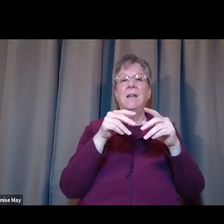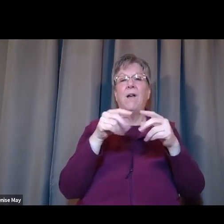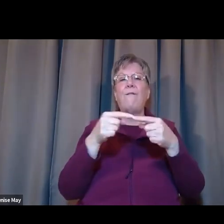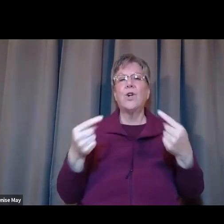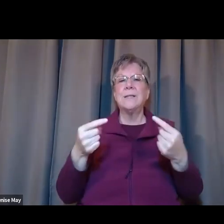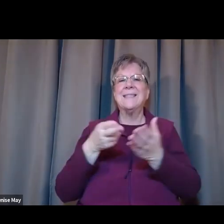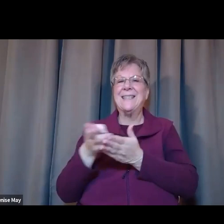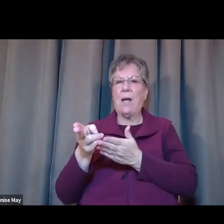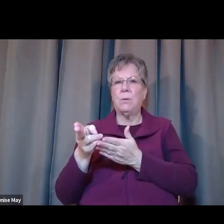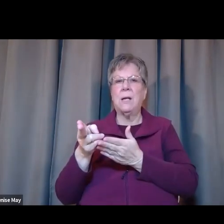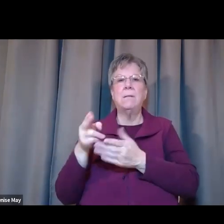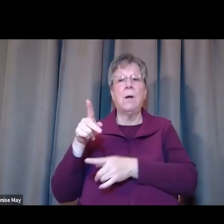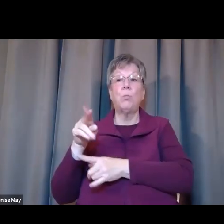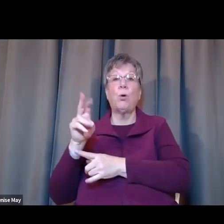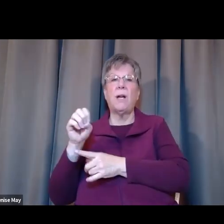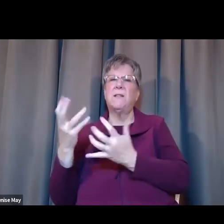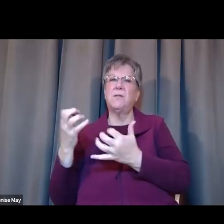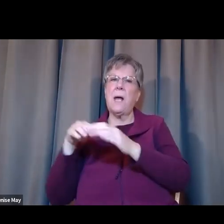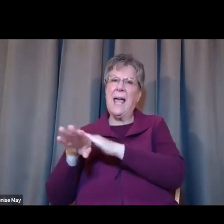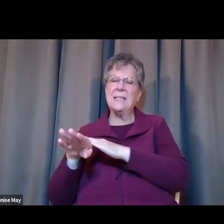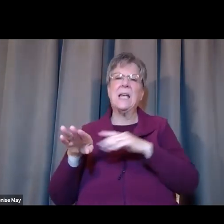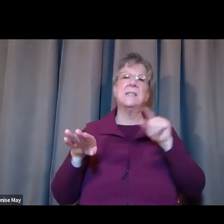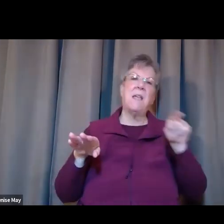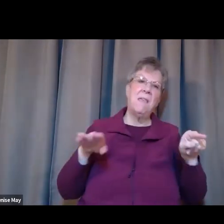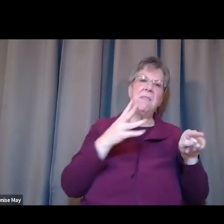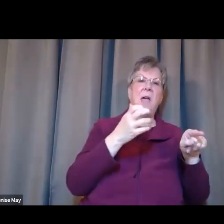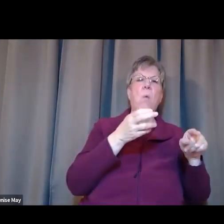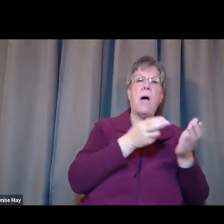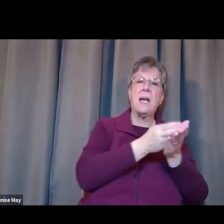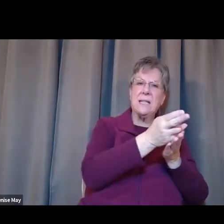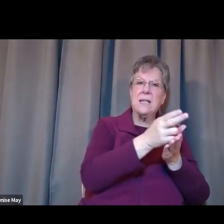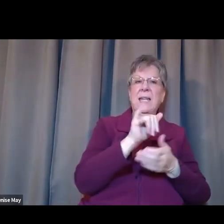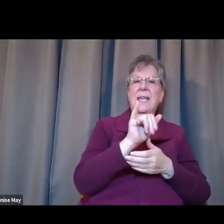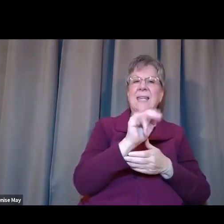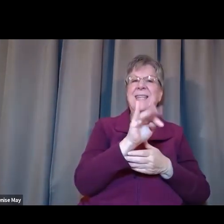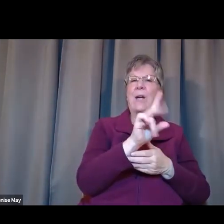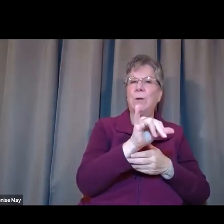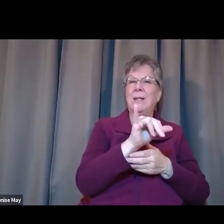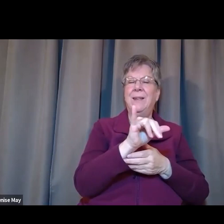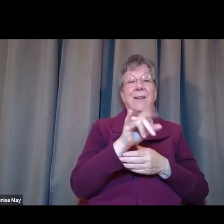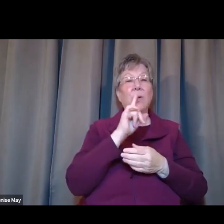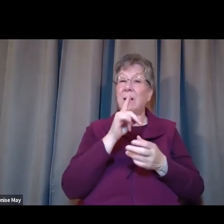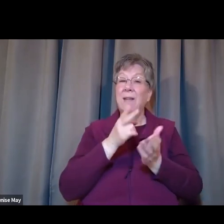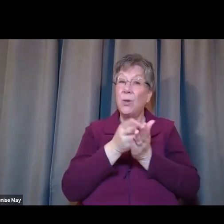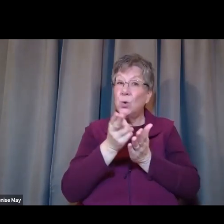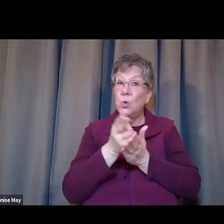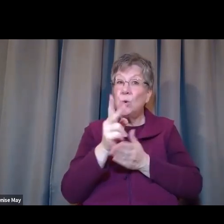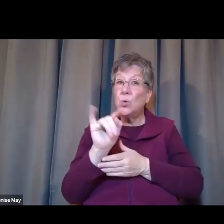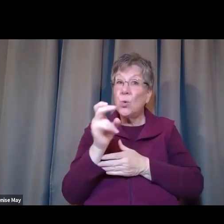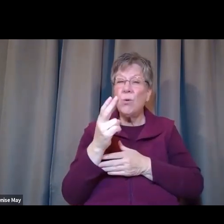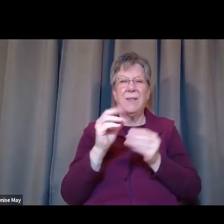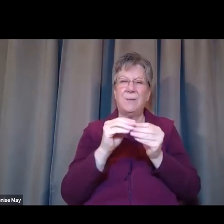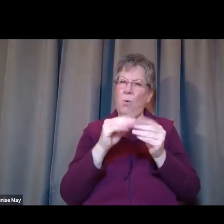want access and don't care about integrity. Conservatives want integrity and don't care about access. The truth is much more complicated, or at least more